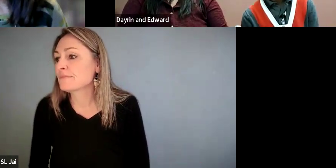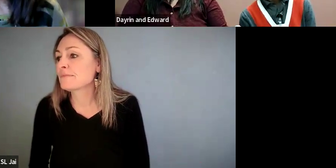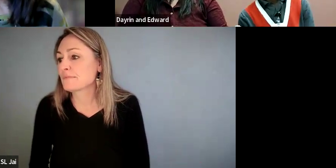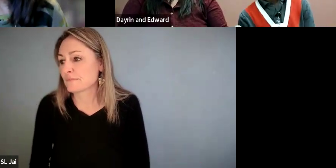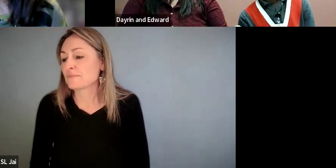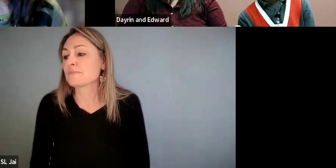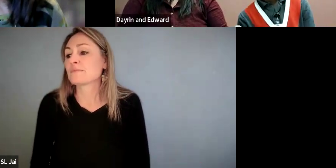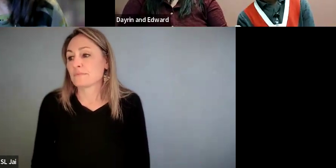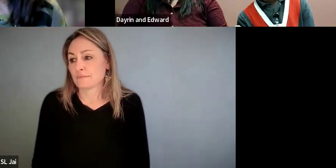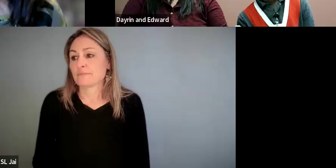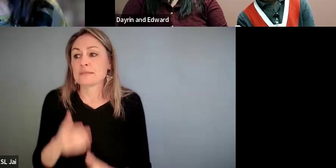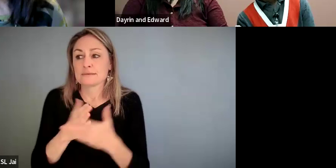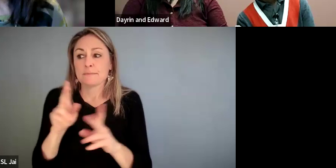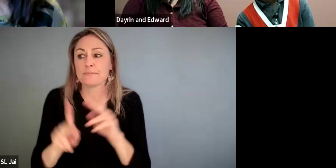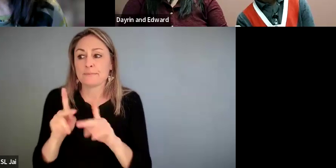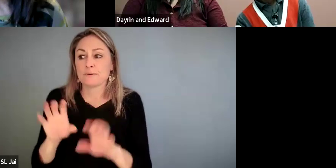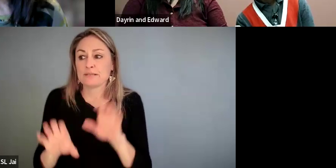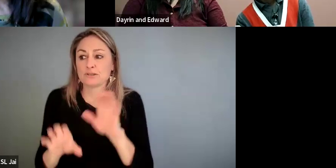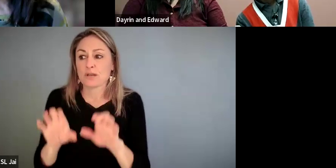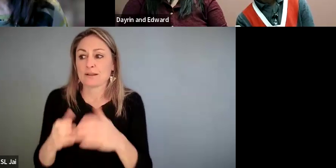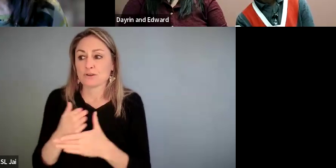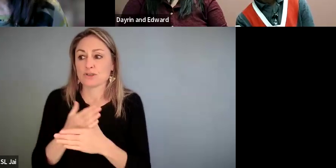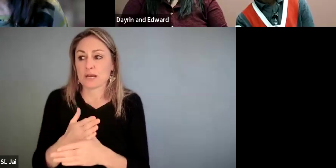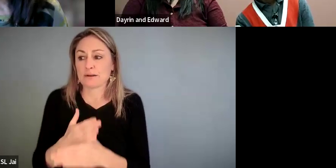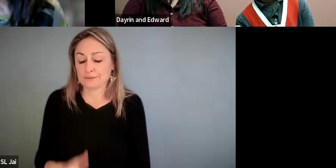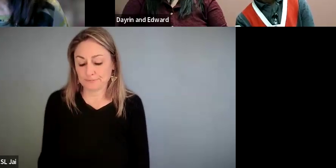We have some people sharing in the chat.